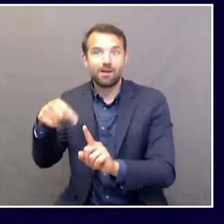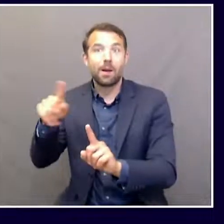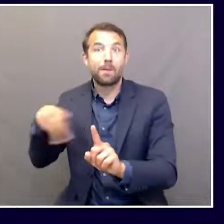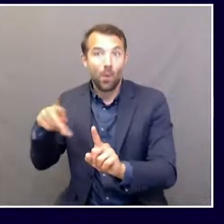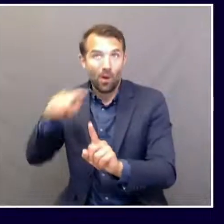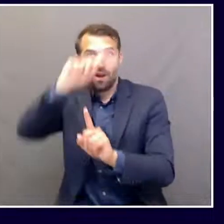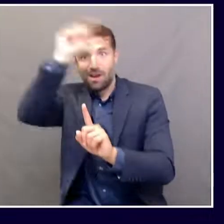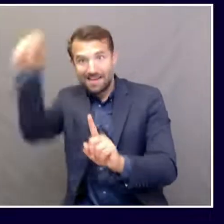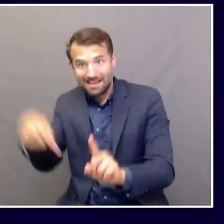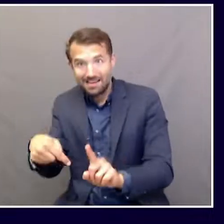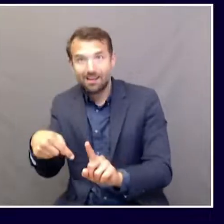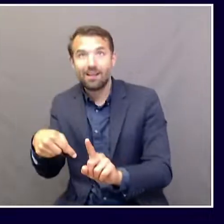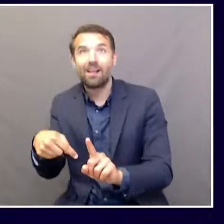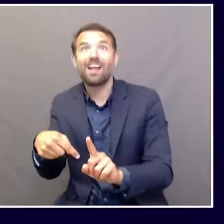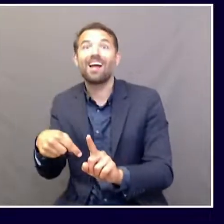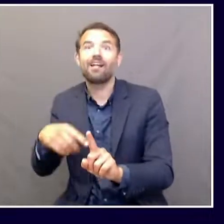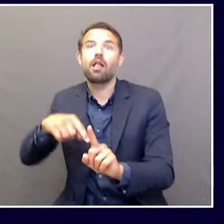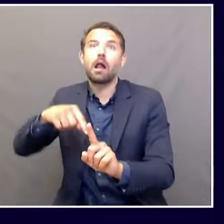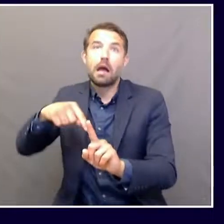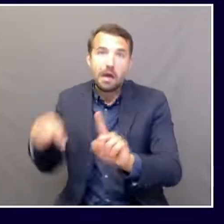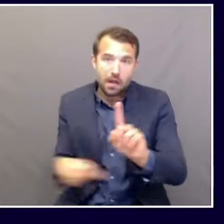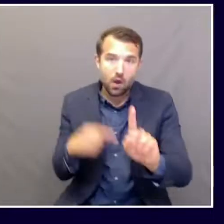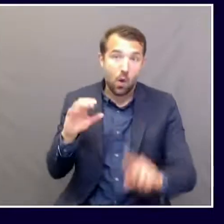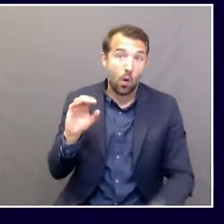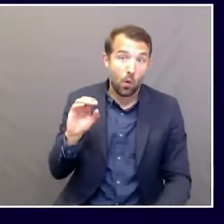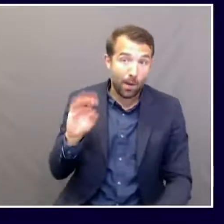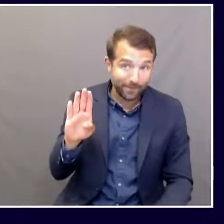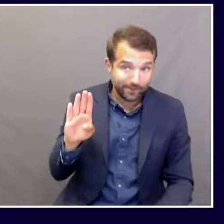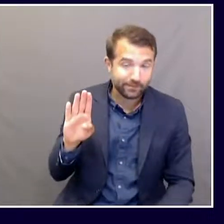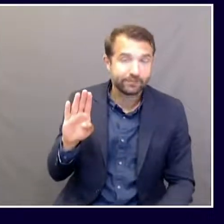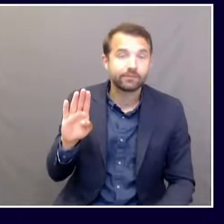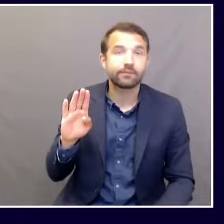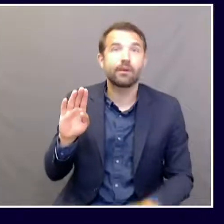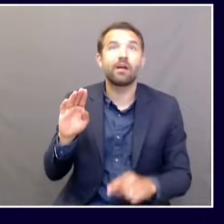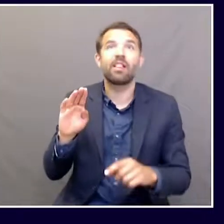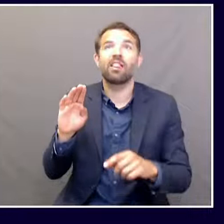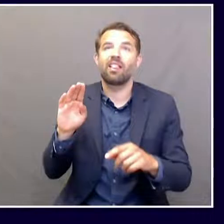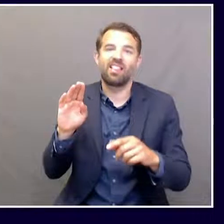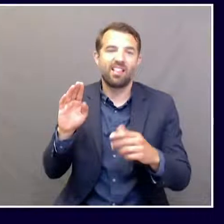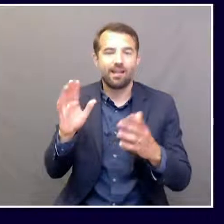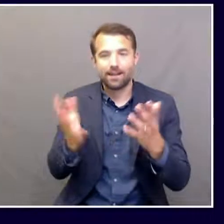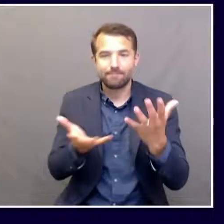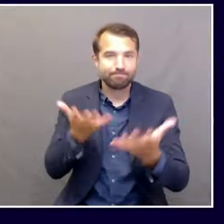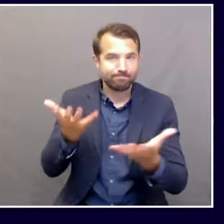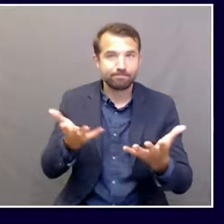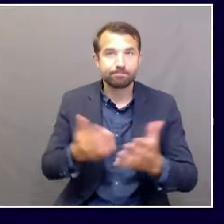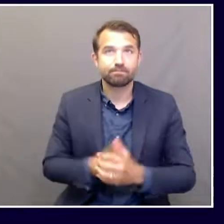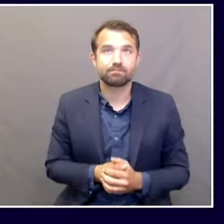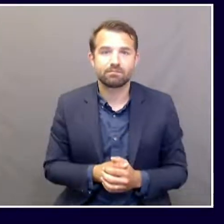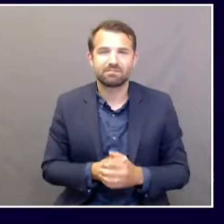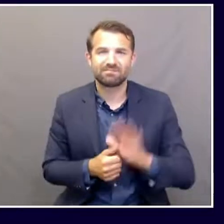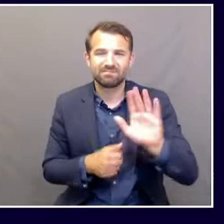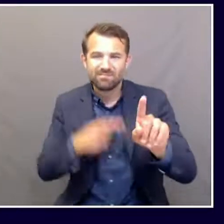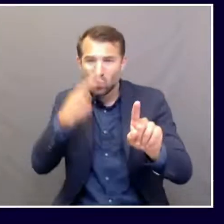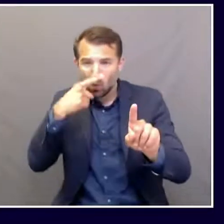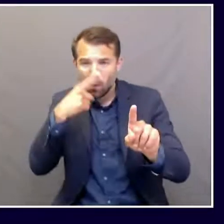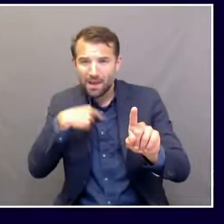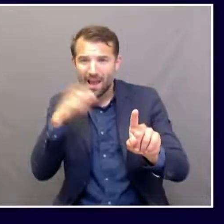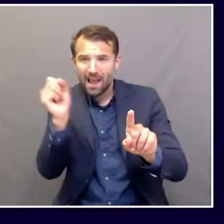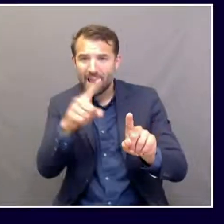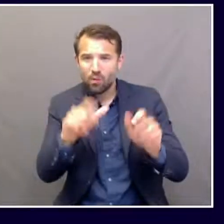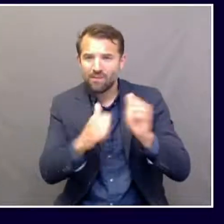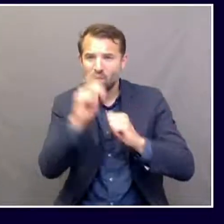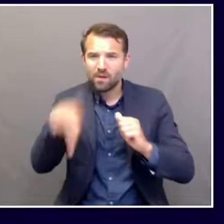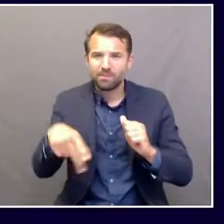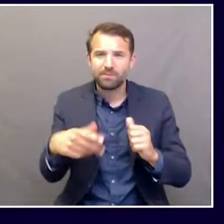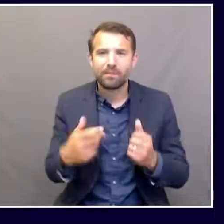to keep in mind when you're looking at those first versus seconds. Also, can you update us on the number of people who have died with COVID after being